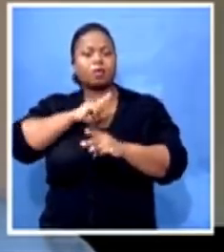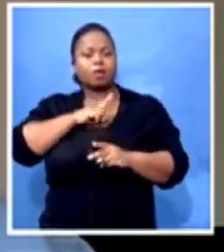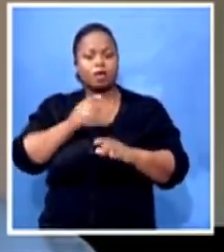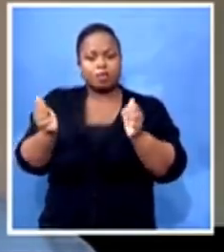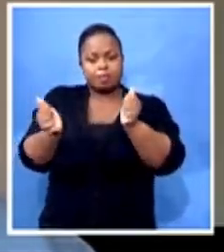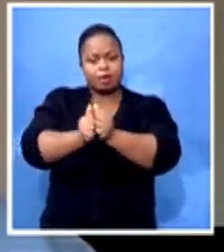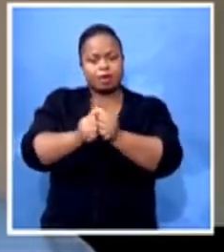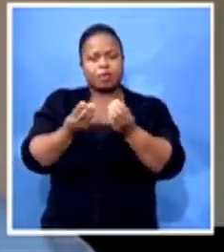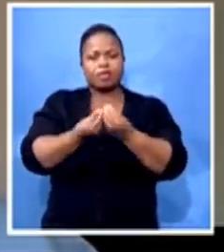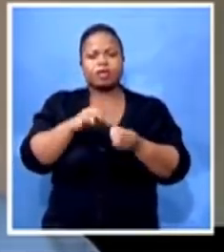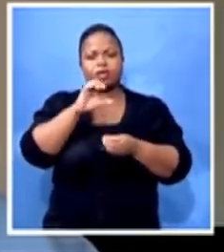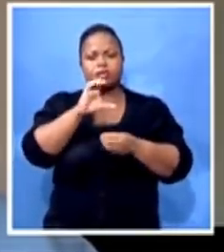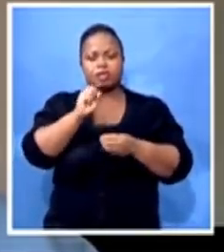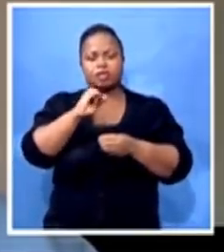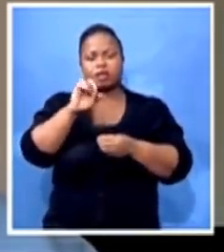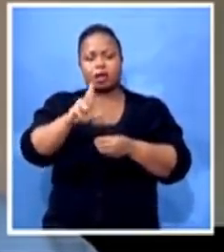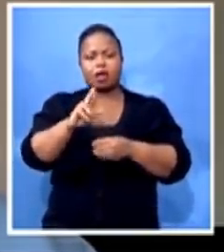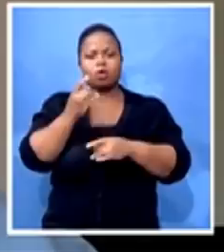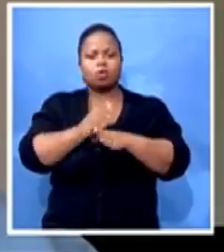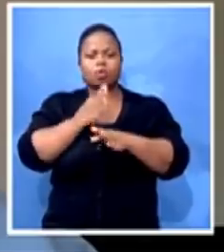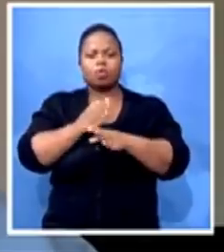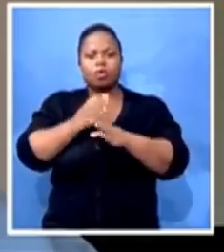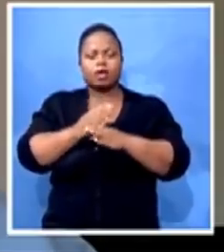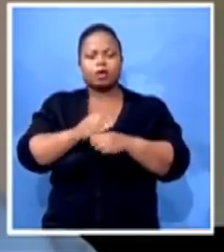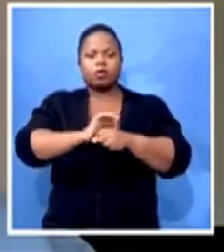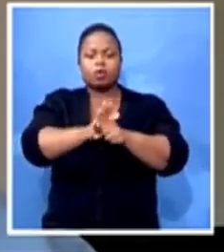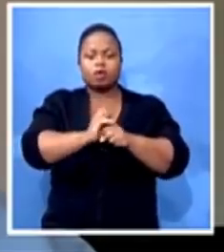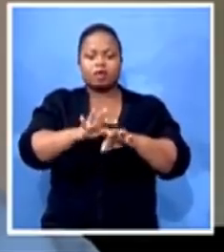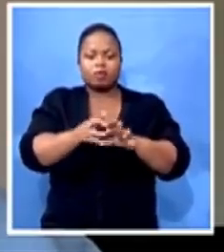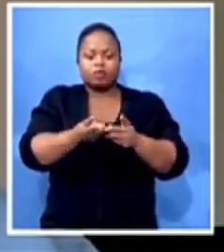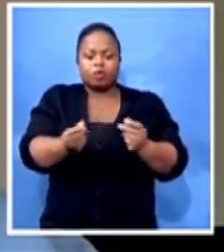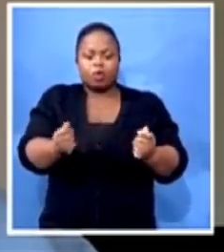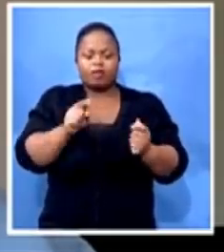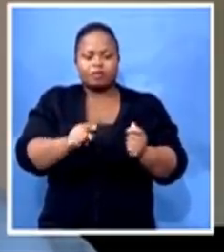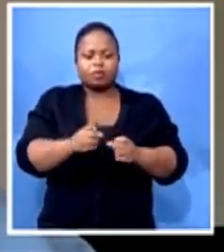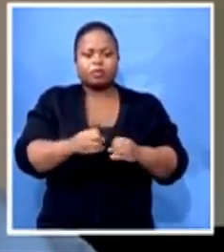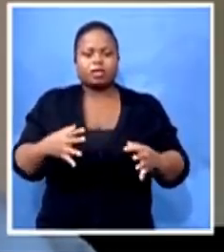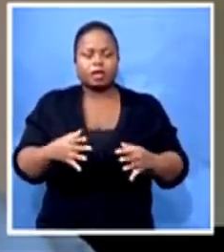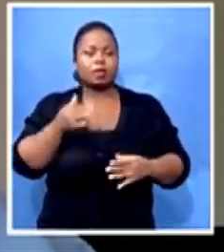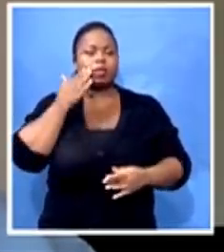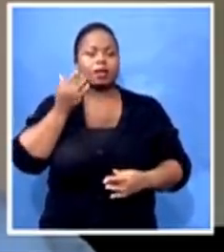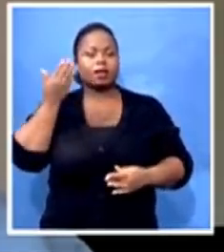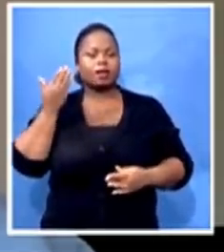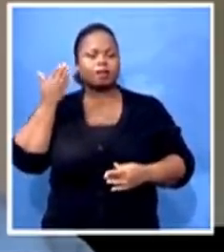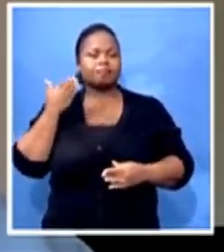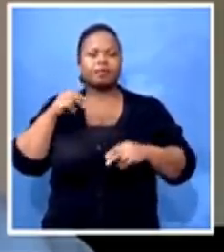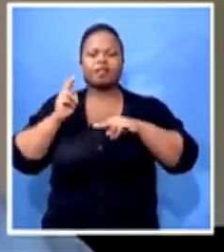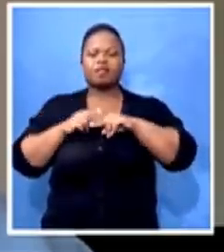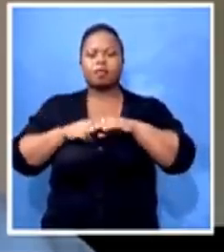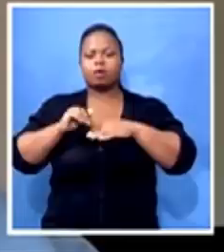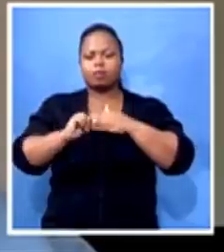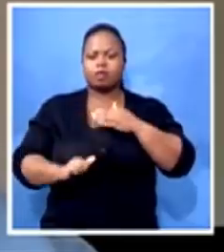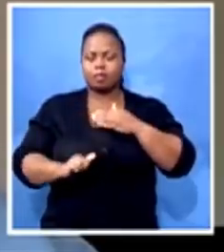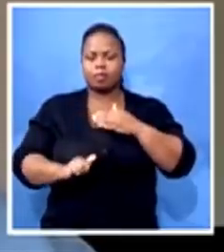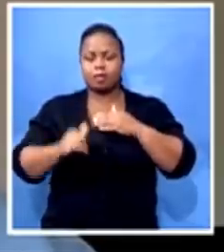a COVID solution, right, that we started on in February, and we'll come up with a treatment, we'll come up